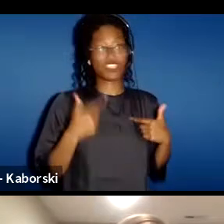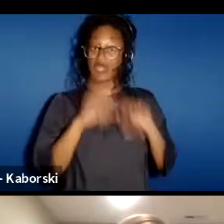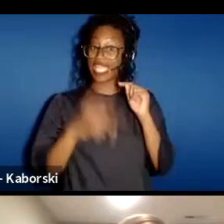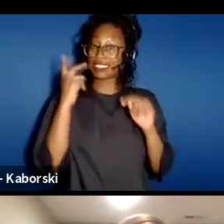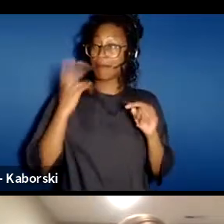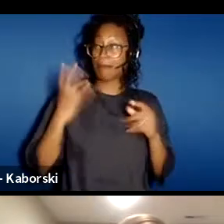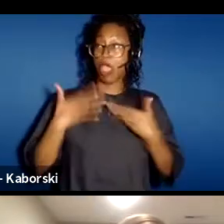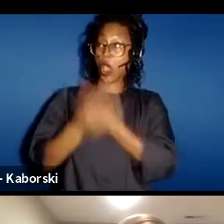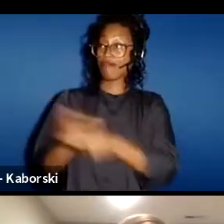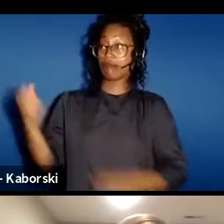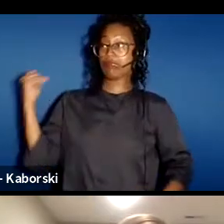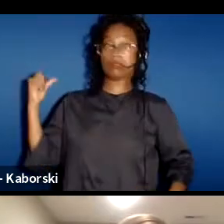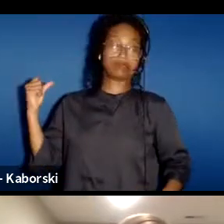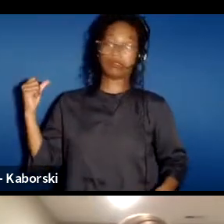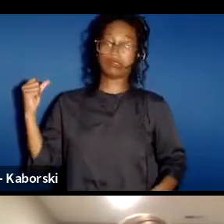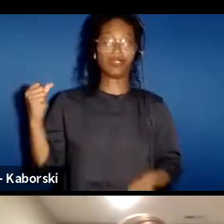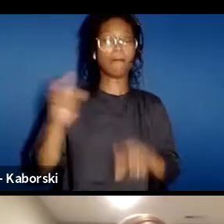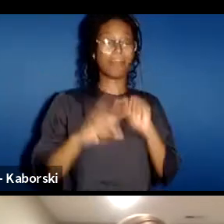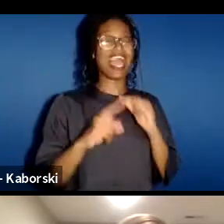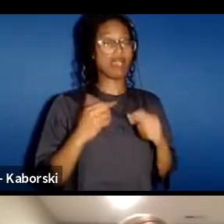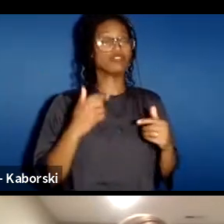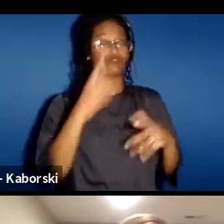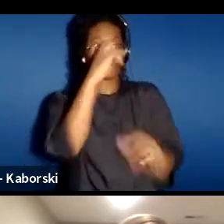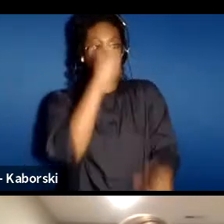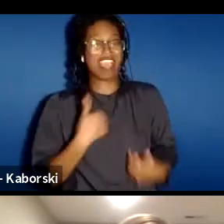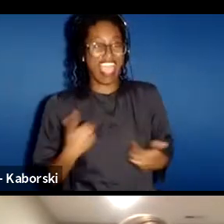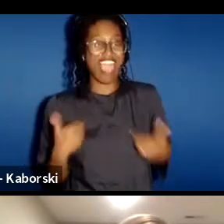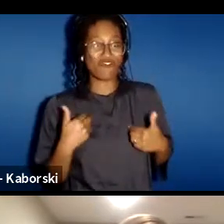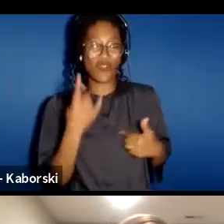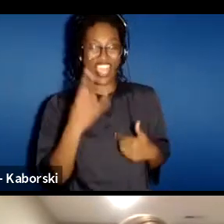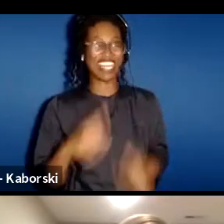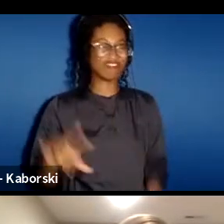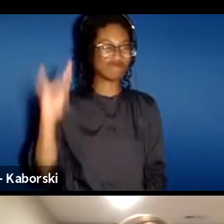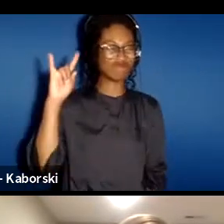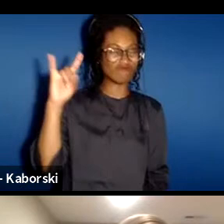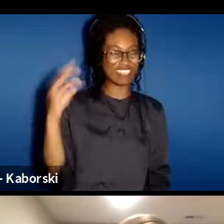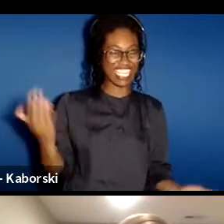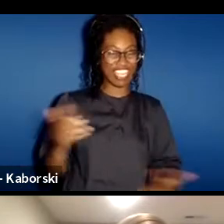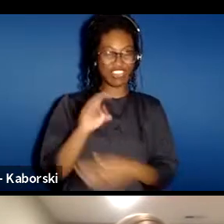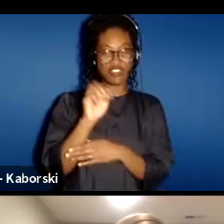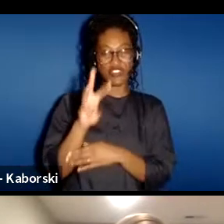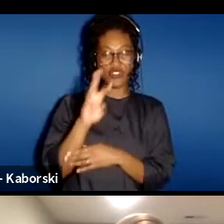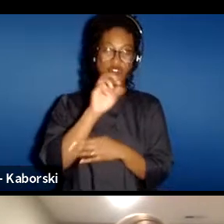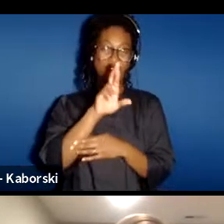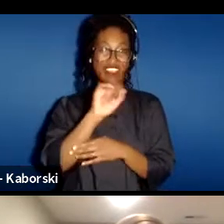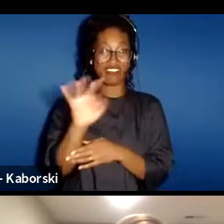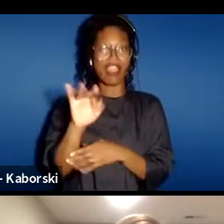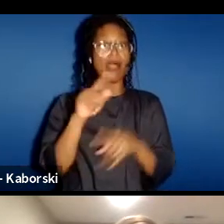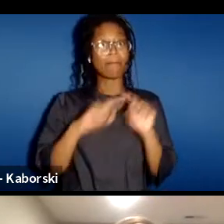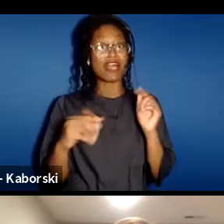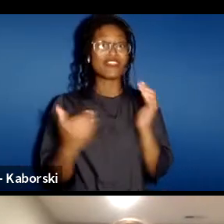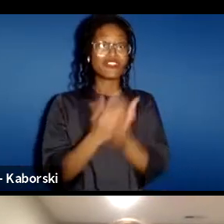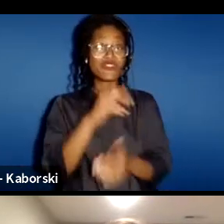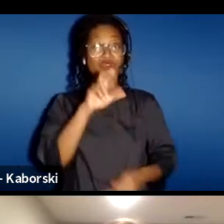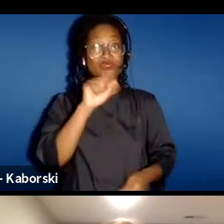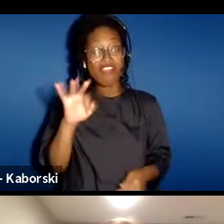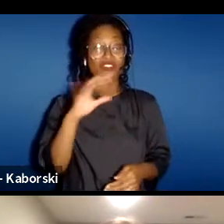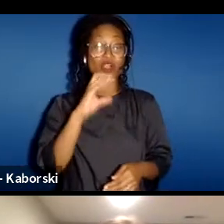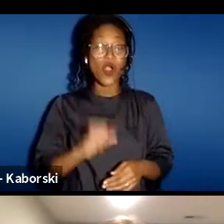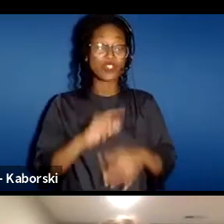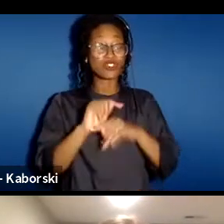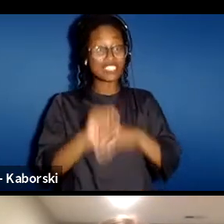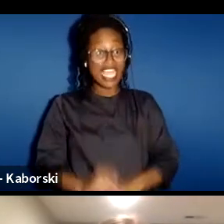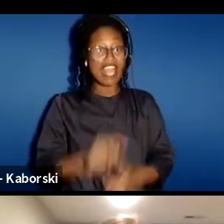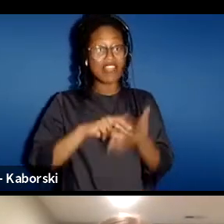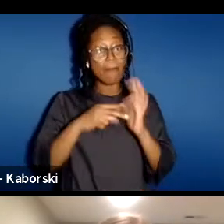office here, but trust me, we rock and roll at New Riff. So anyway, a new riff on an old tradition. And for us,